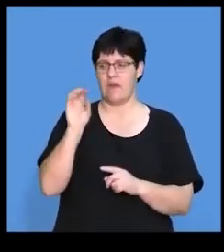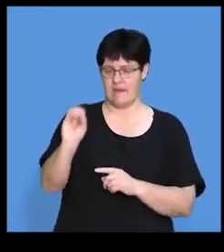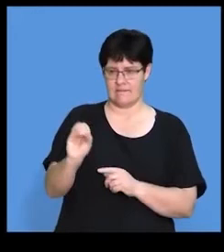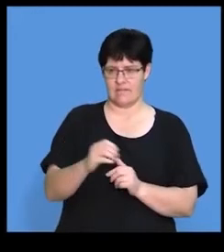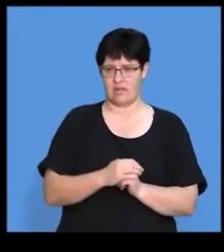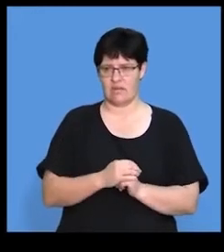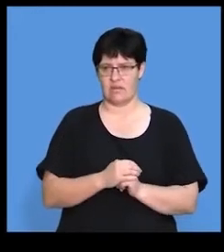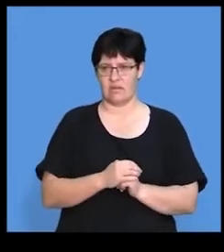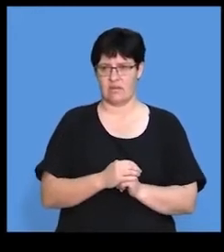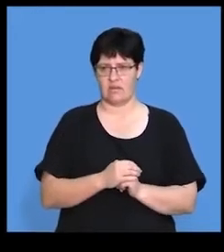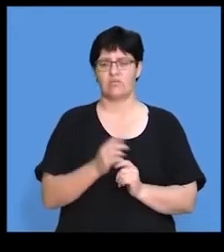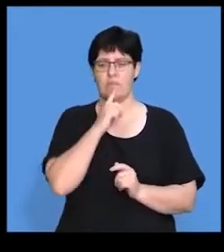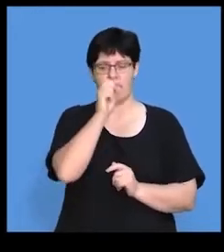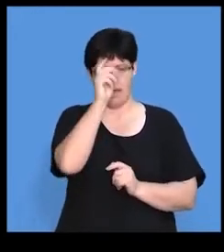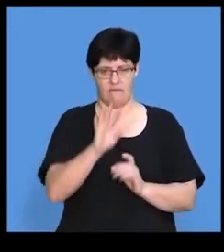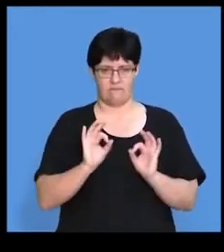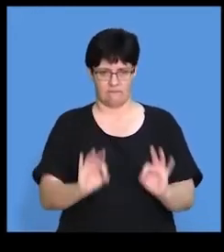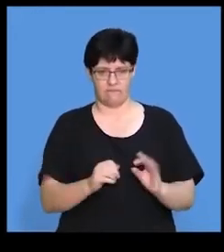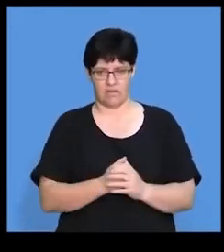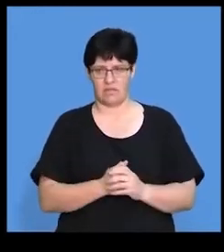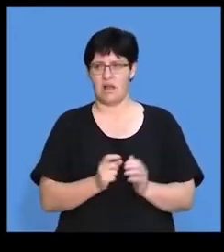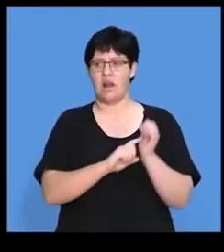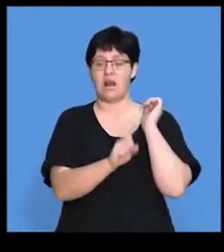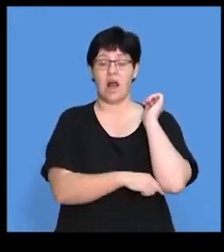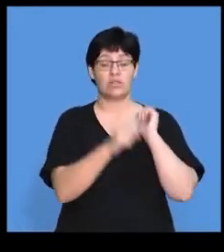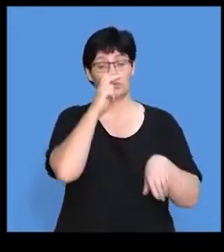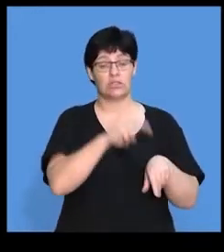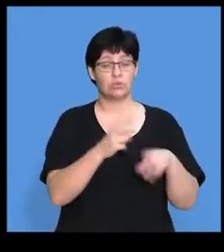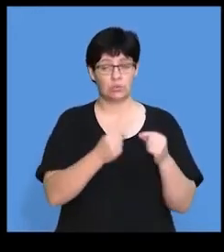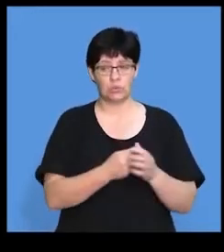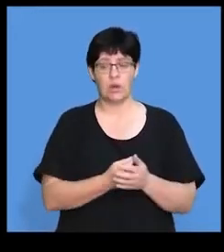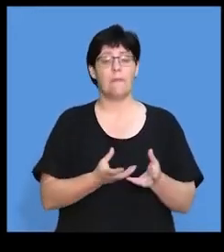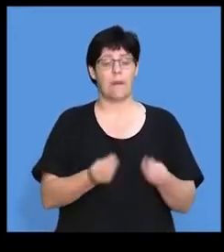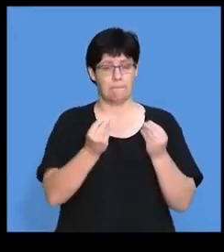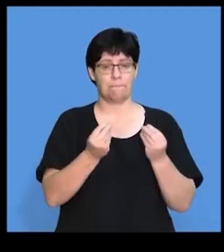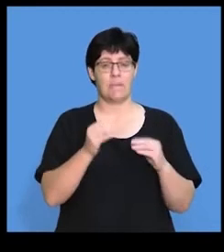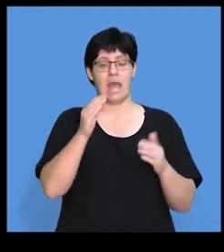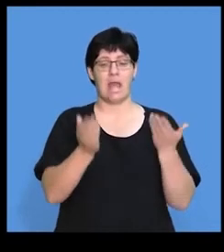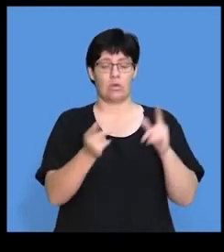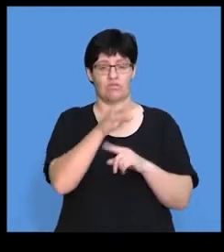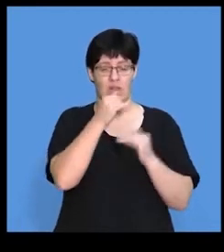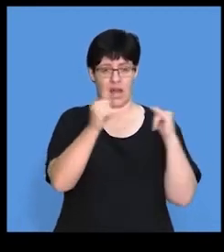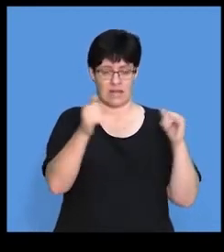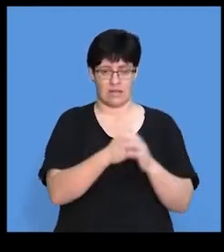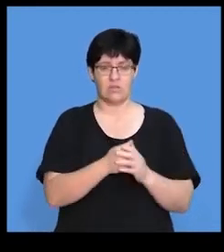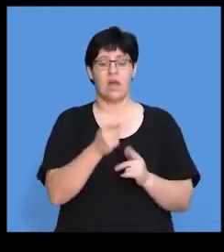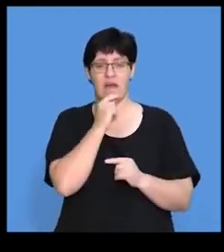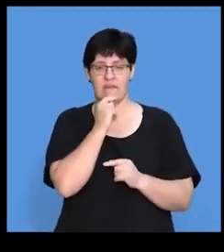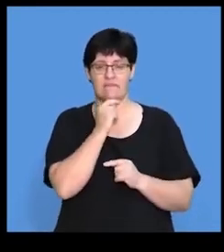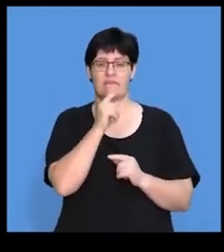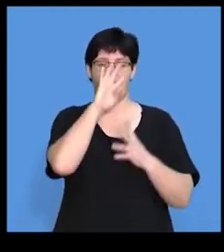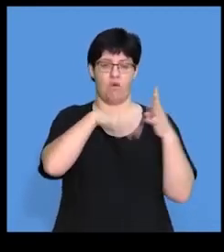so it's 1/2. Now, the last thing we need to do is we need to find the equation of that line. So we're going to use our equation